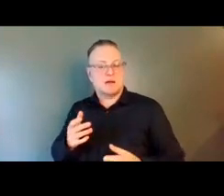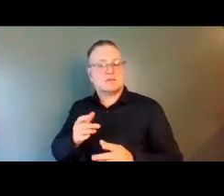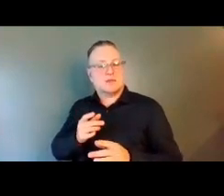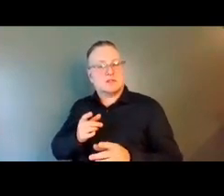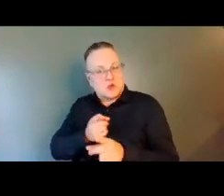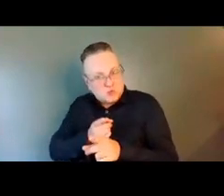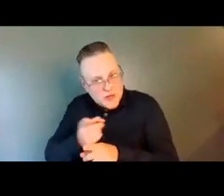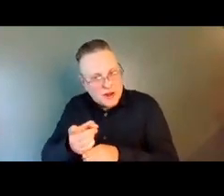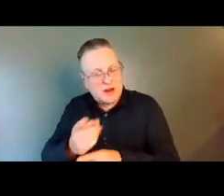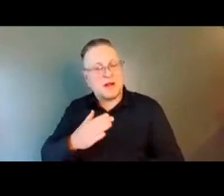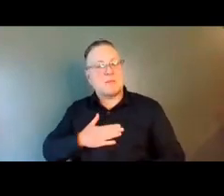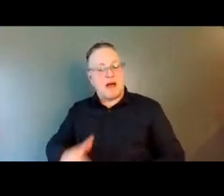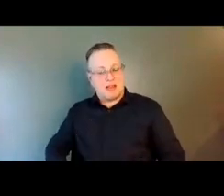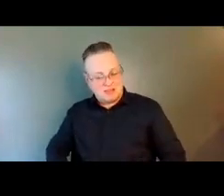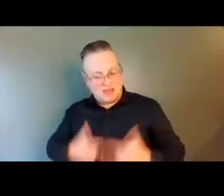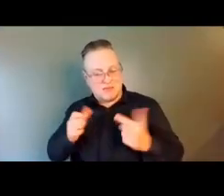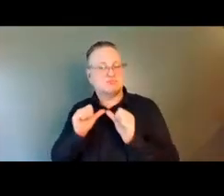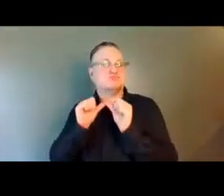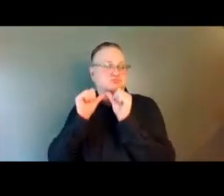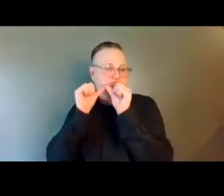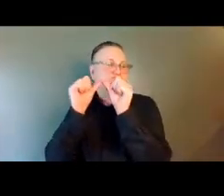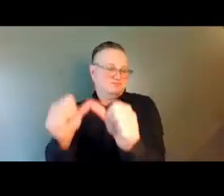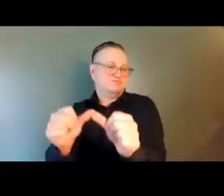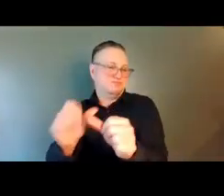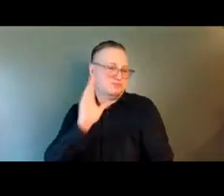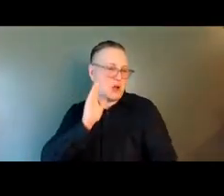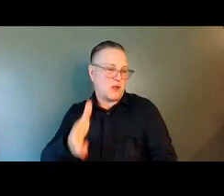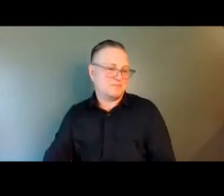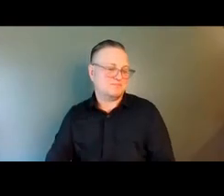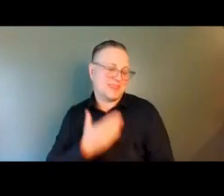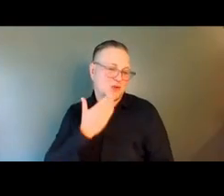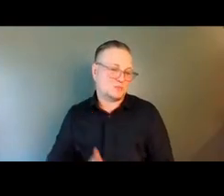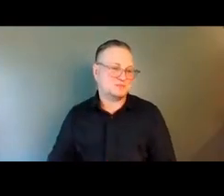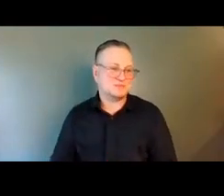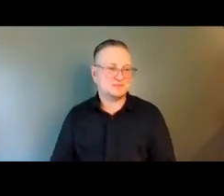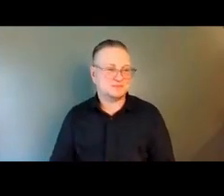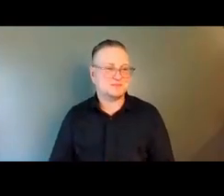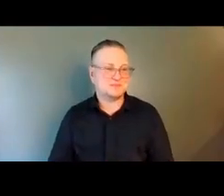want to spend the rest of my life and career. Thank you.